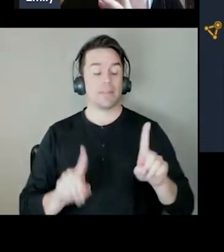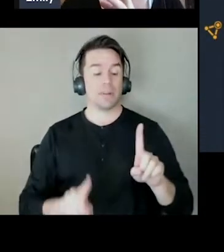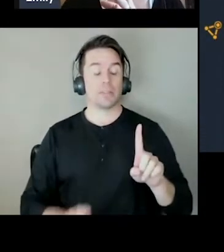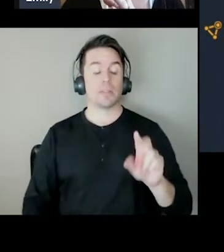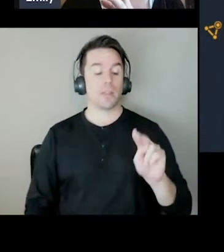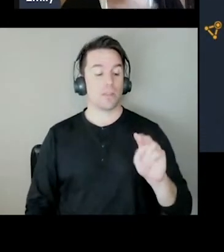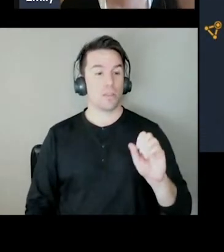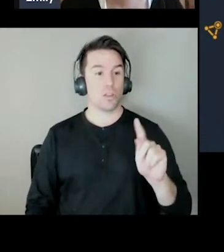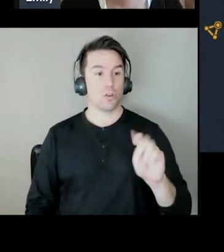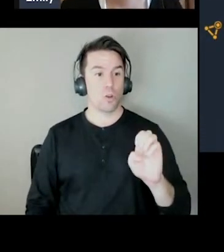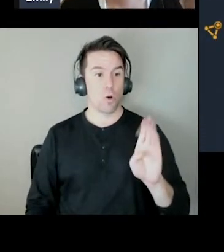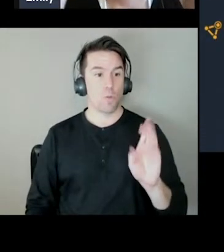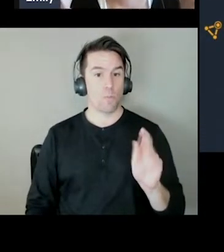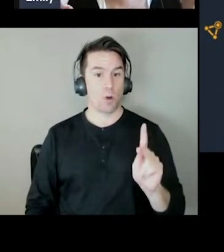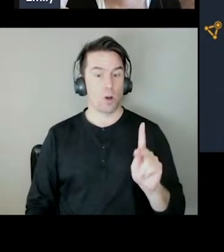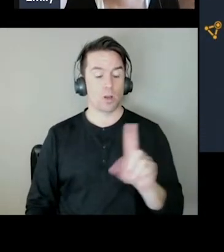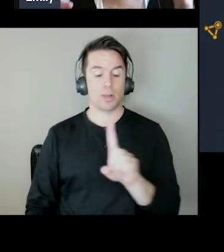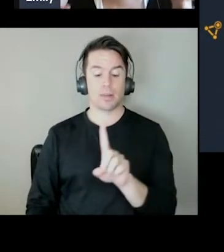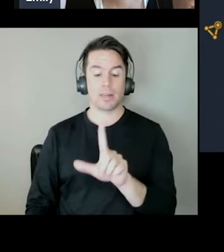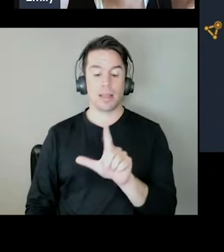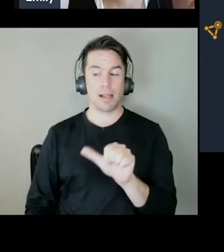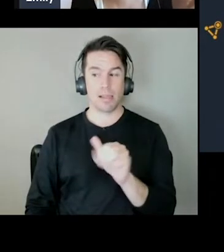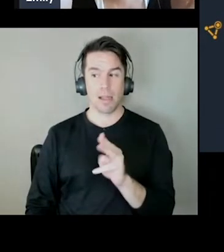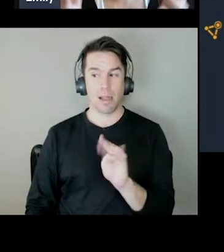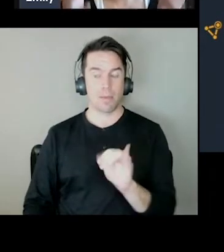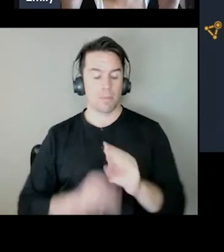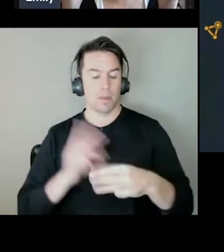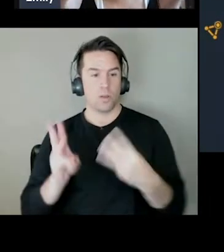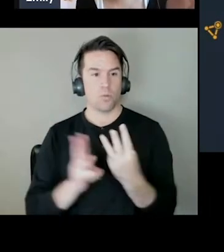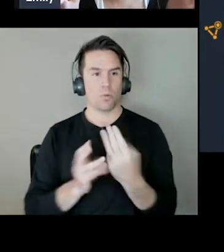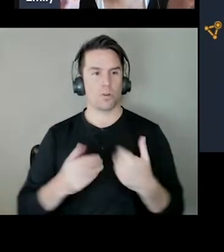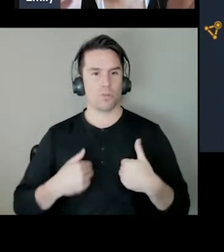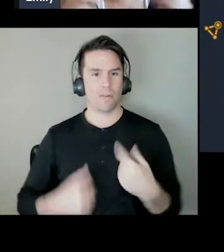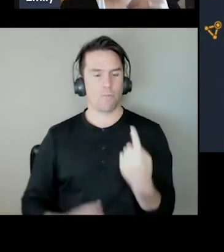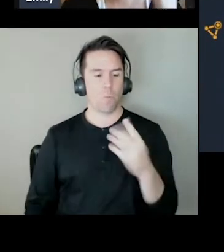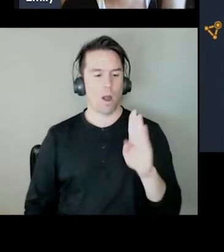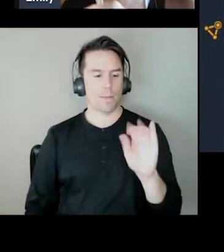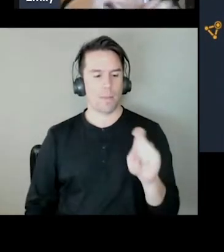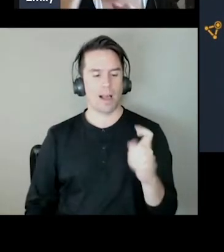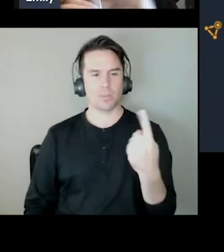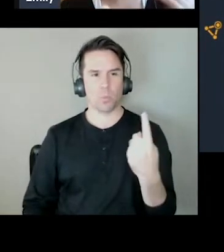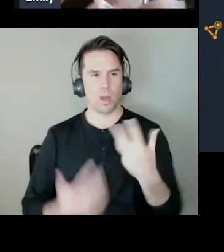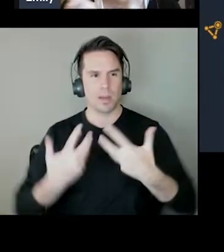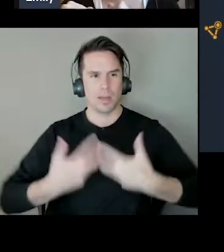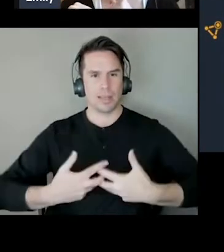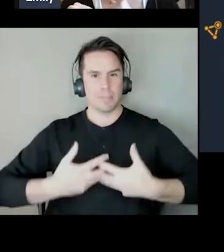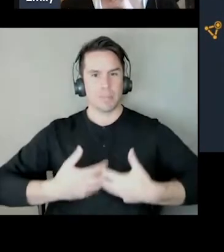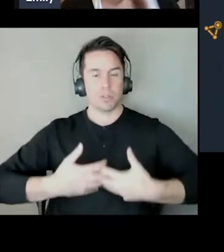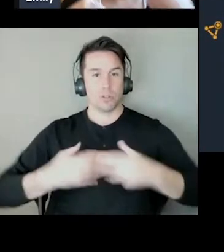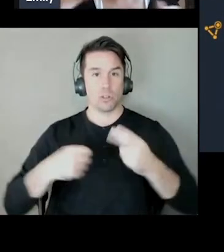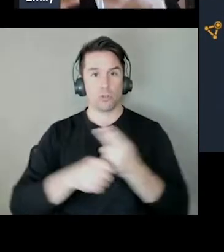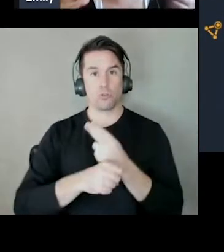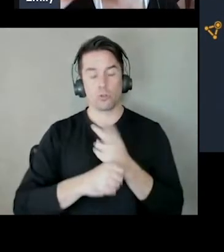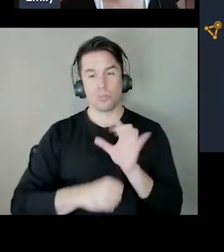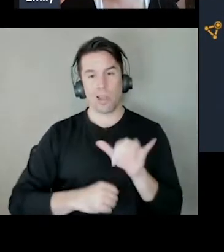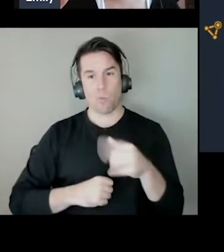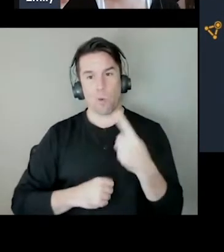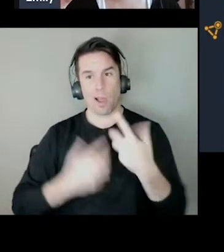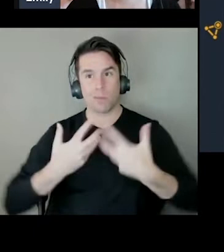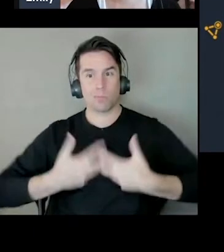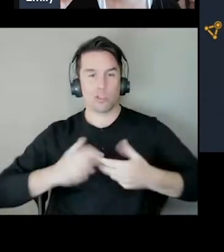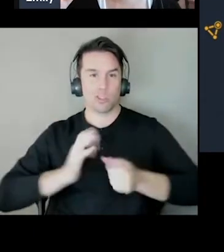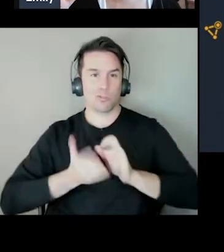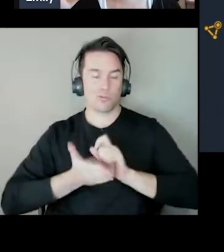a DLAMI world, you have one box. You have one machine. You're going to use that one machine for writing all of your code, doing all